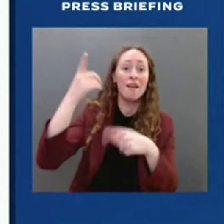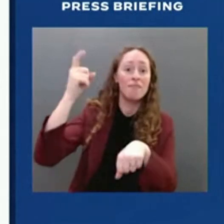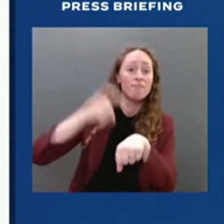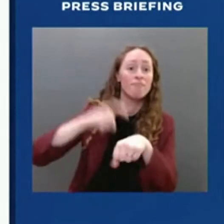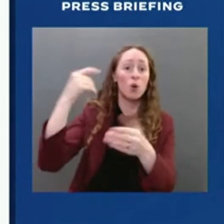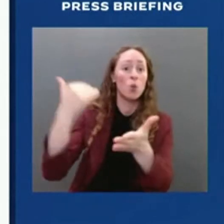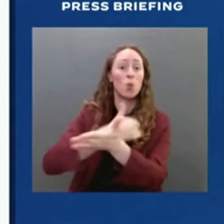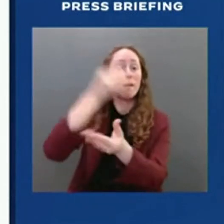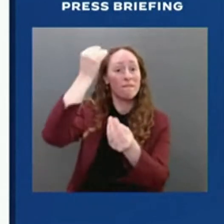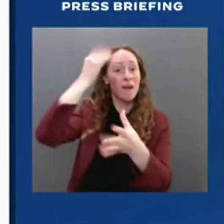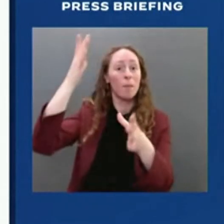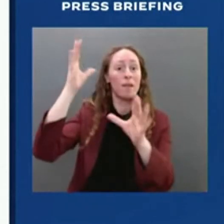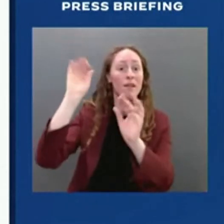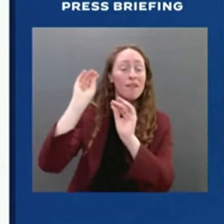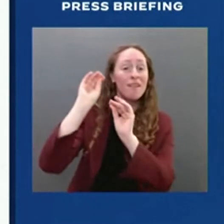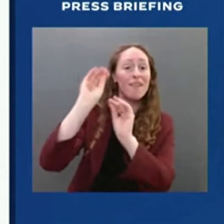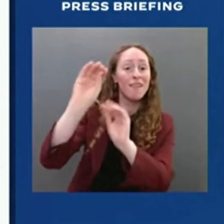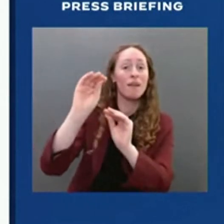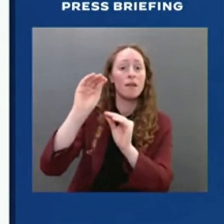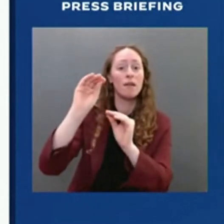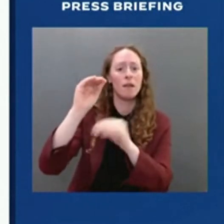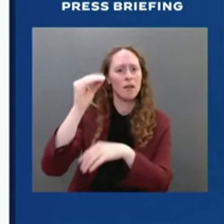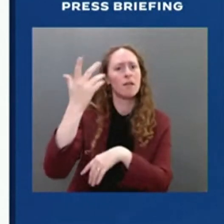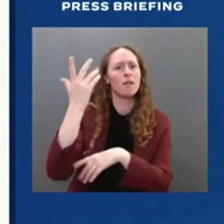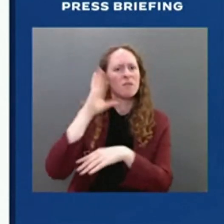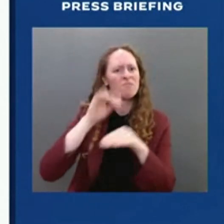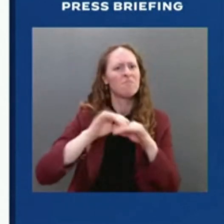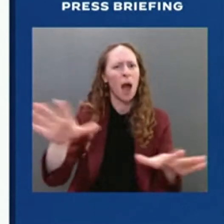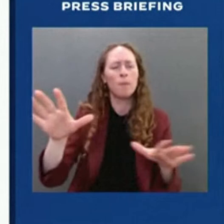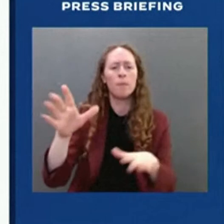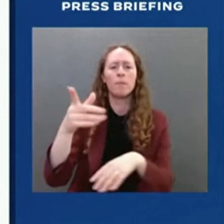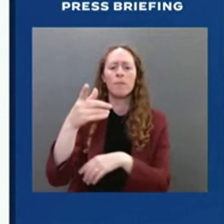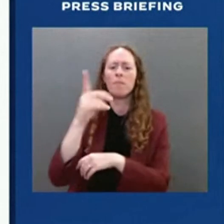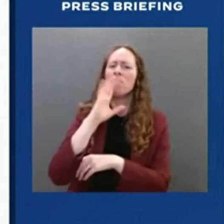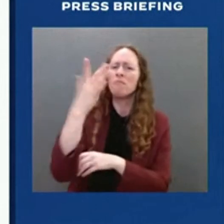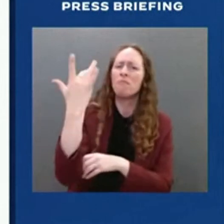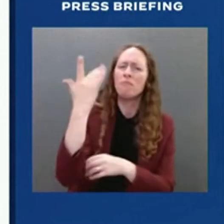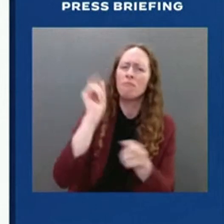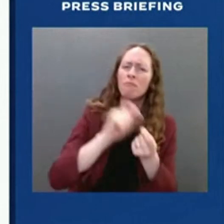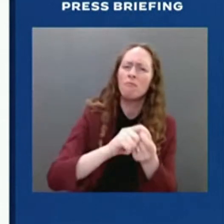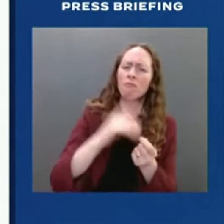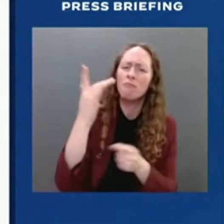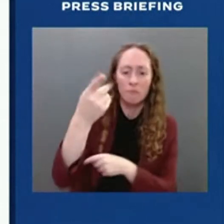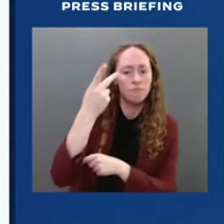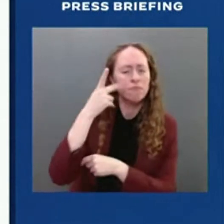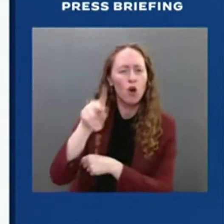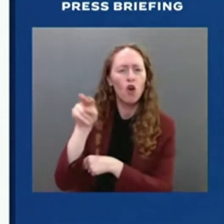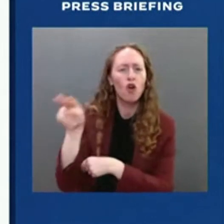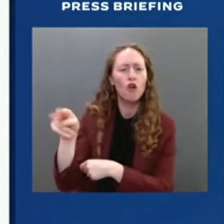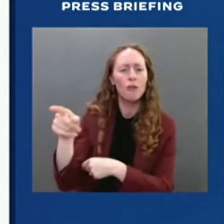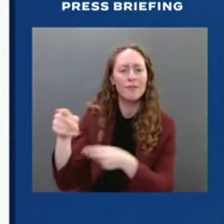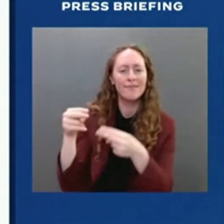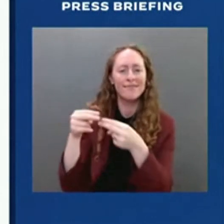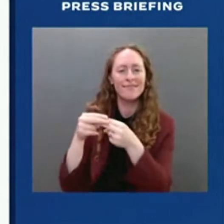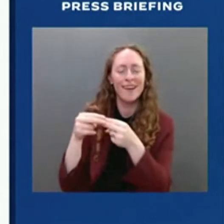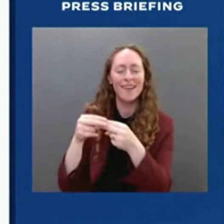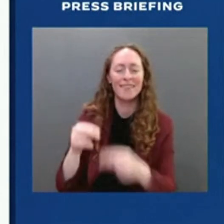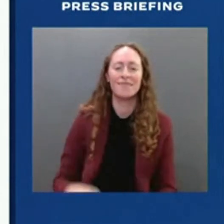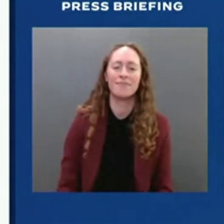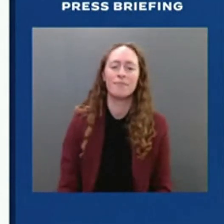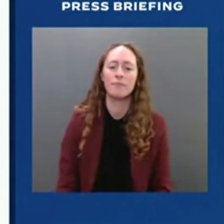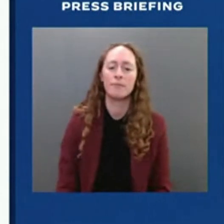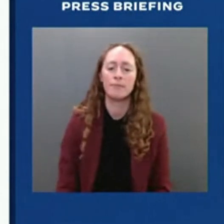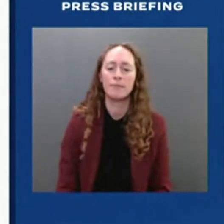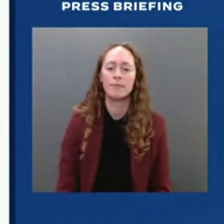slide. If you look here at this slide, there's increasing growth capacity of new variants, Alpha